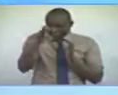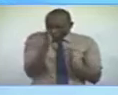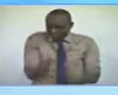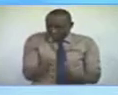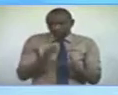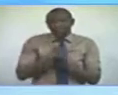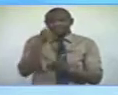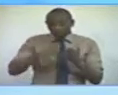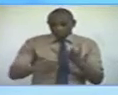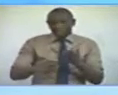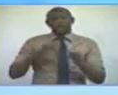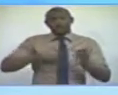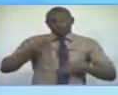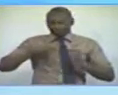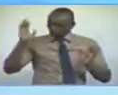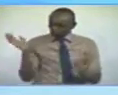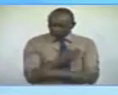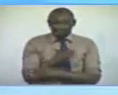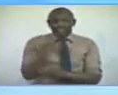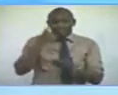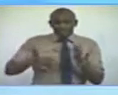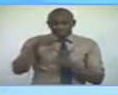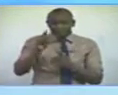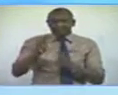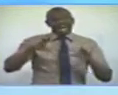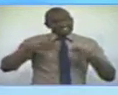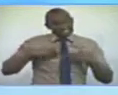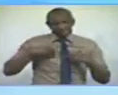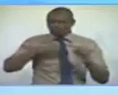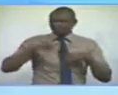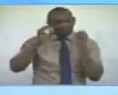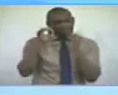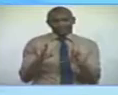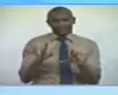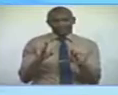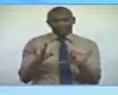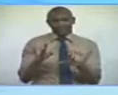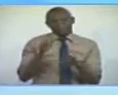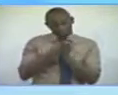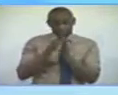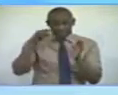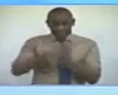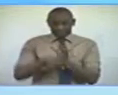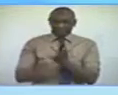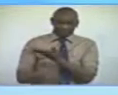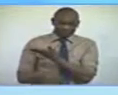has declared war against corruption, saying he will not condone graft on his watch. Carol Derry has